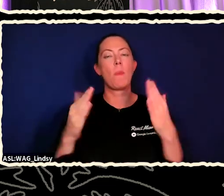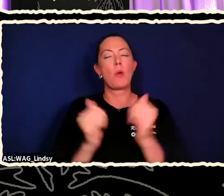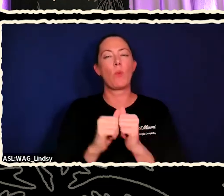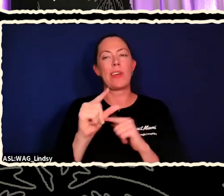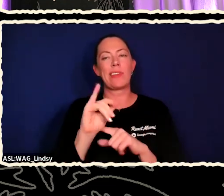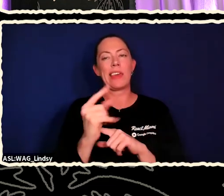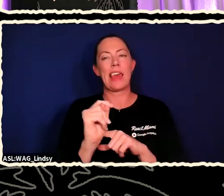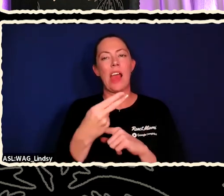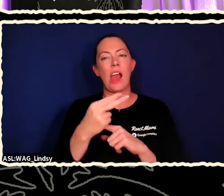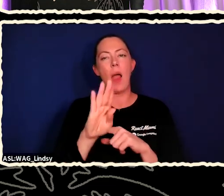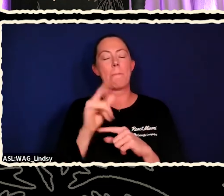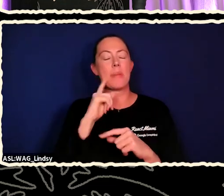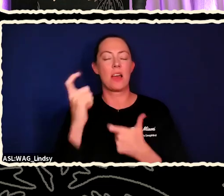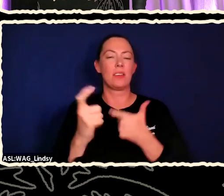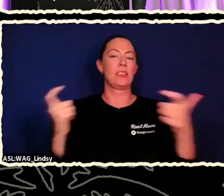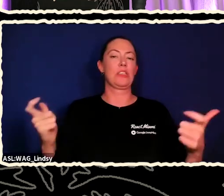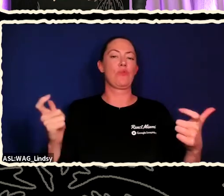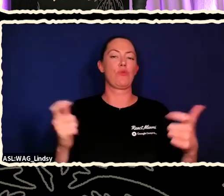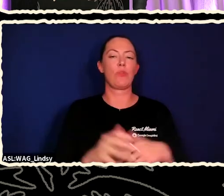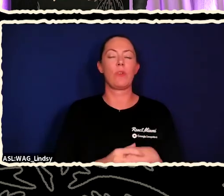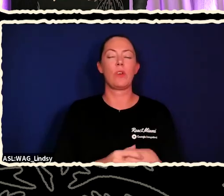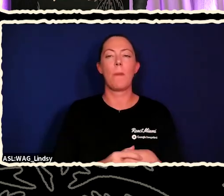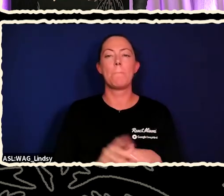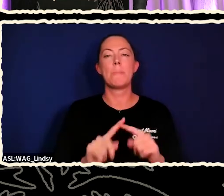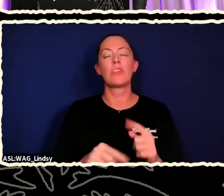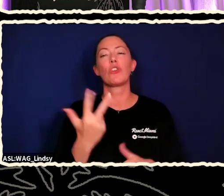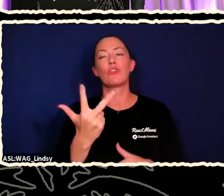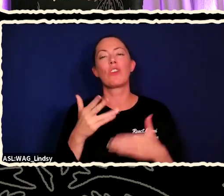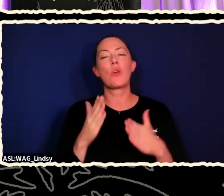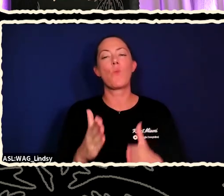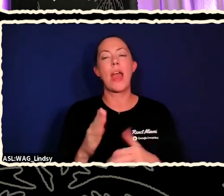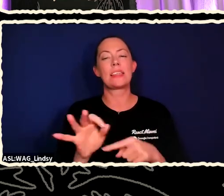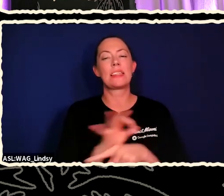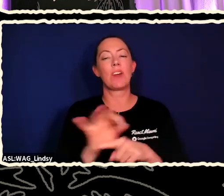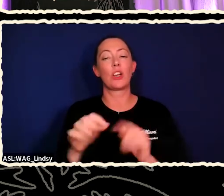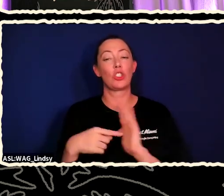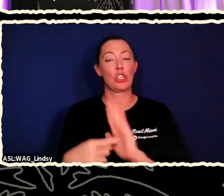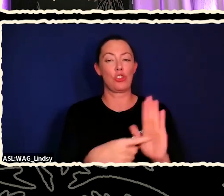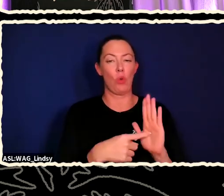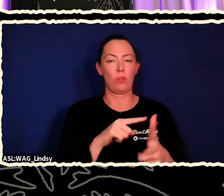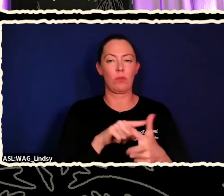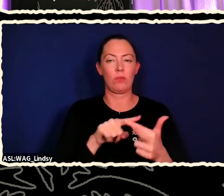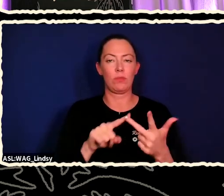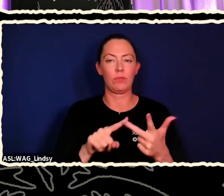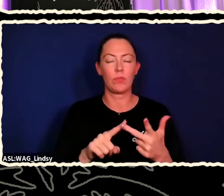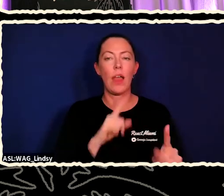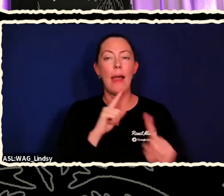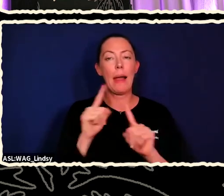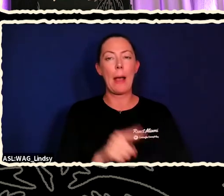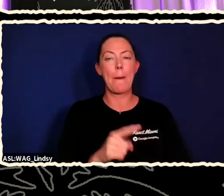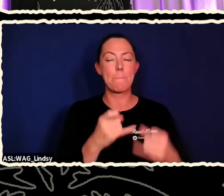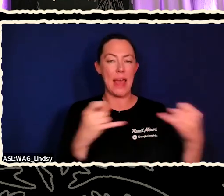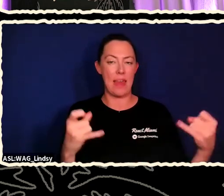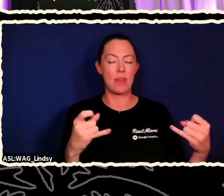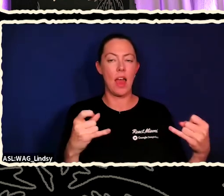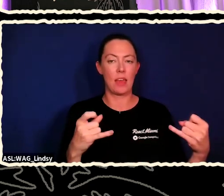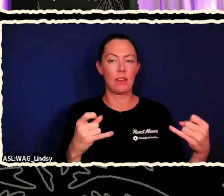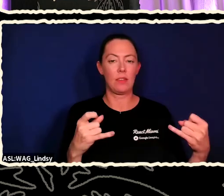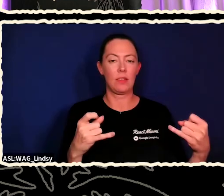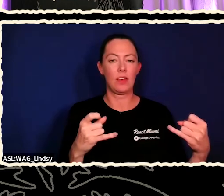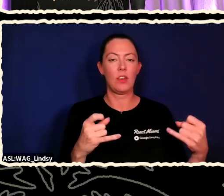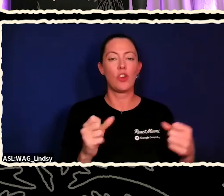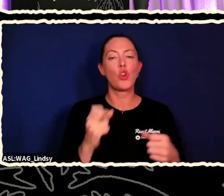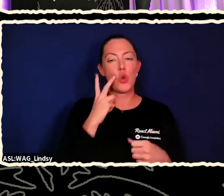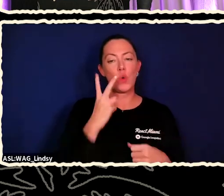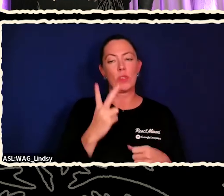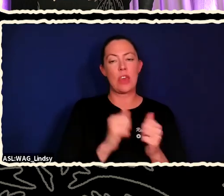of TypeScript for real. So there are 3 main ways that the function is exposed at first. It's a command line interface tool for one. And so you can see this